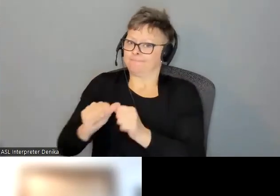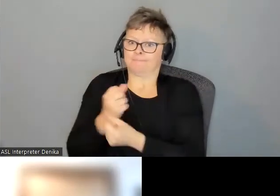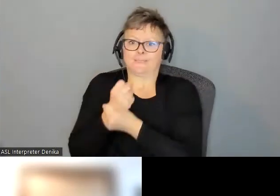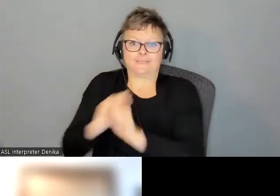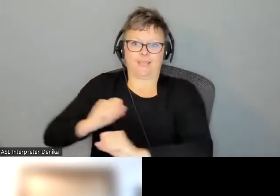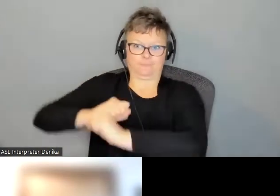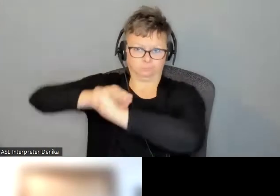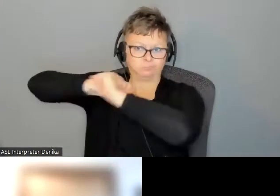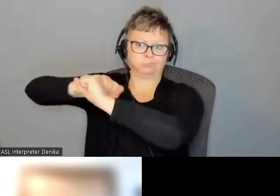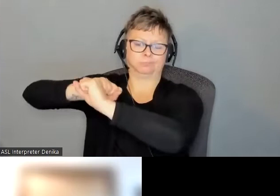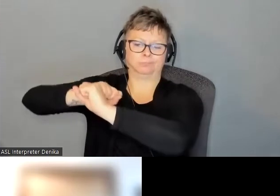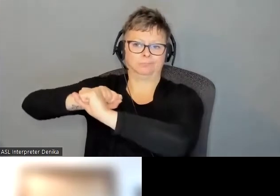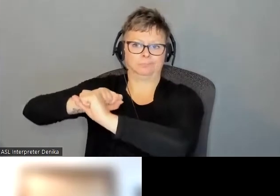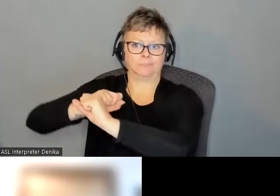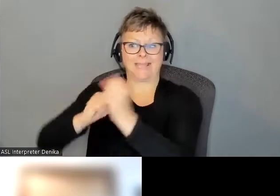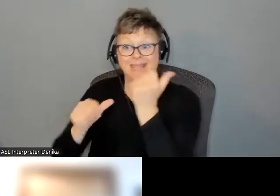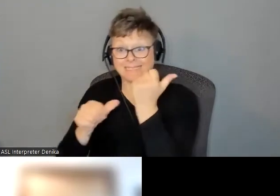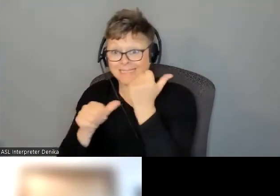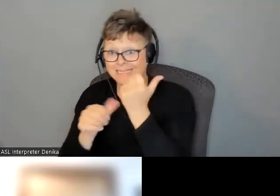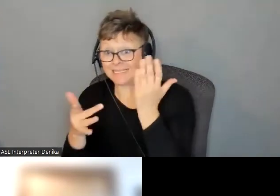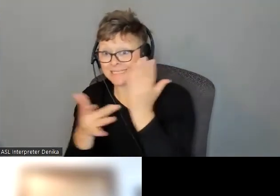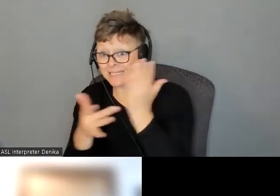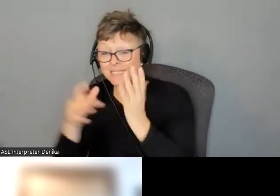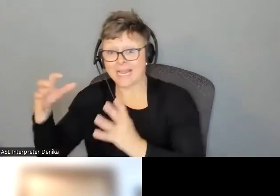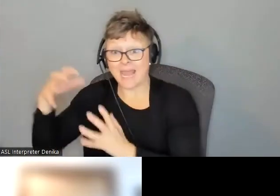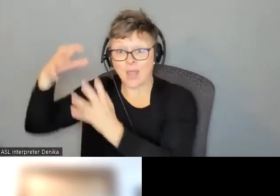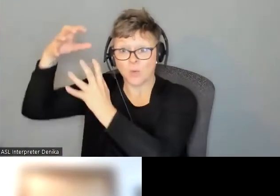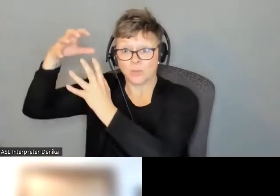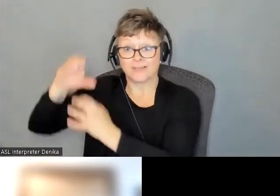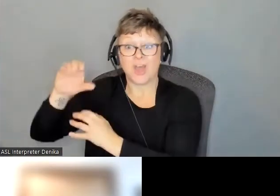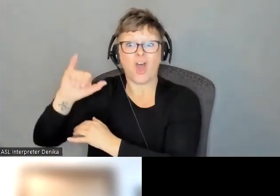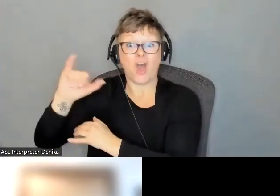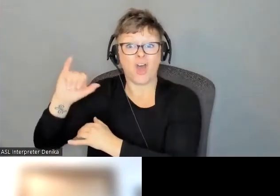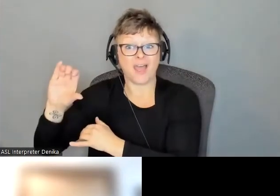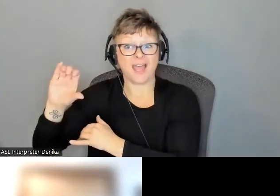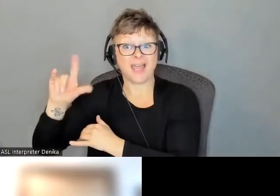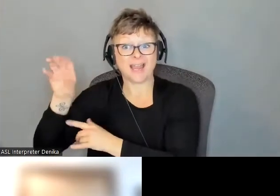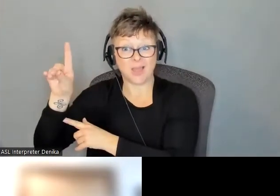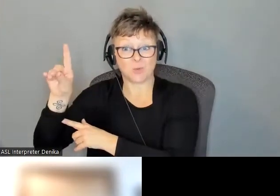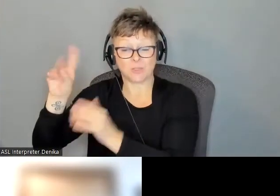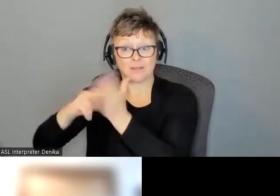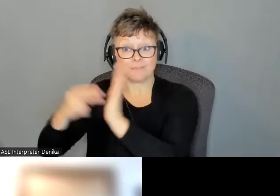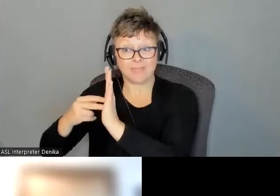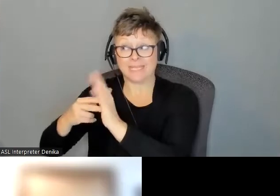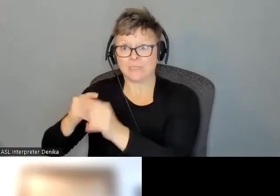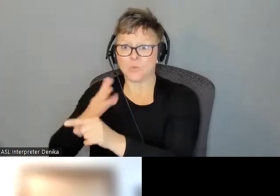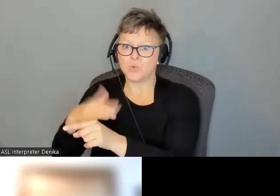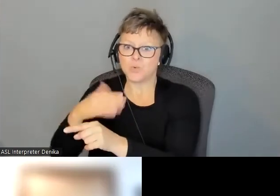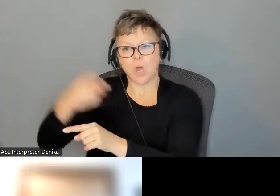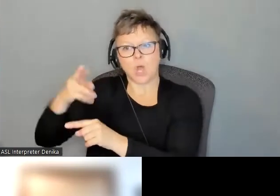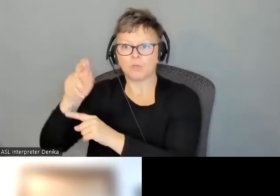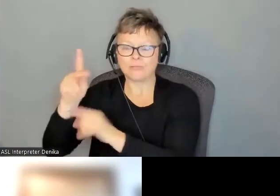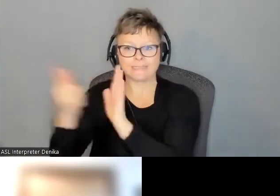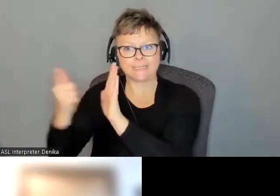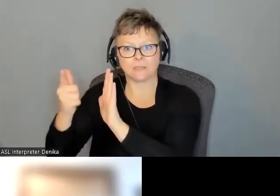technology that is cloud-based would put us at risk, and it would be illegal for us to do that. So understanding